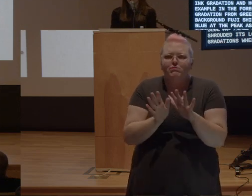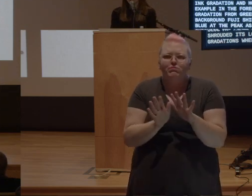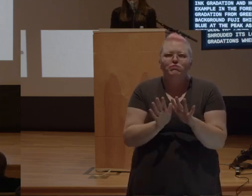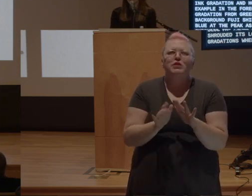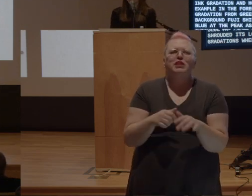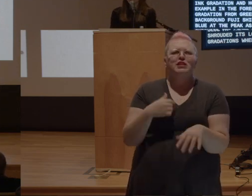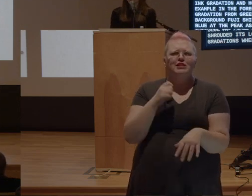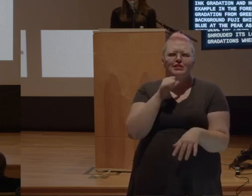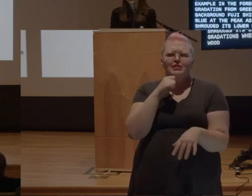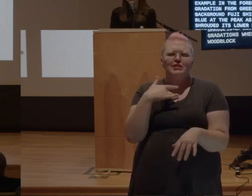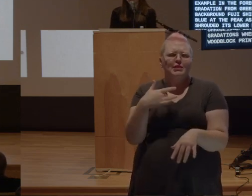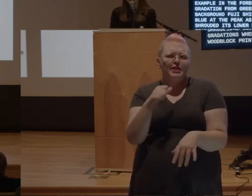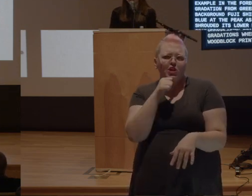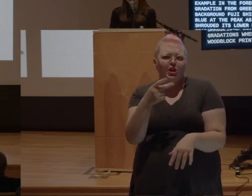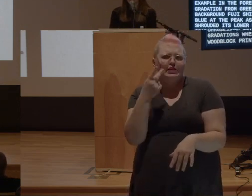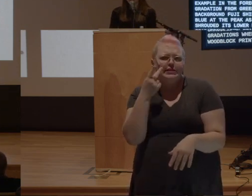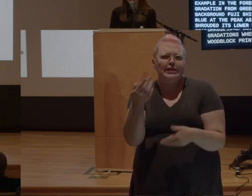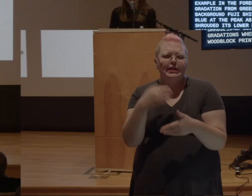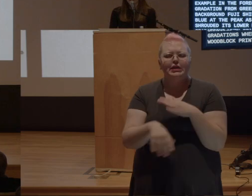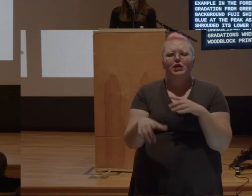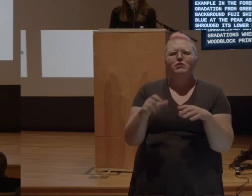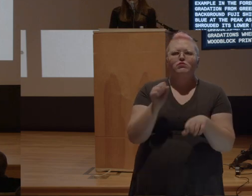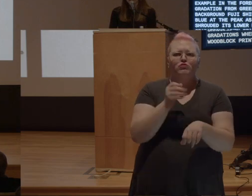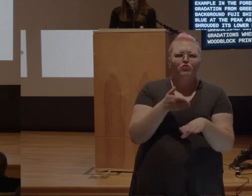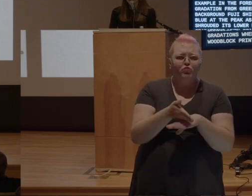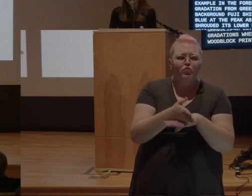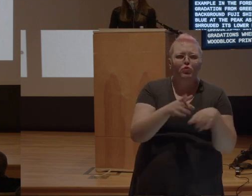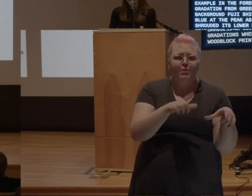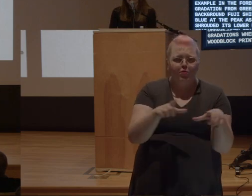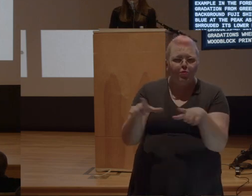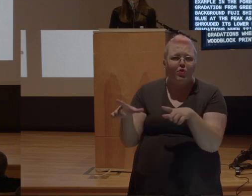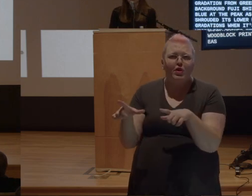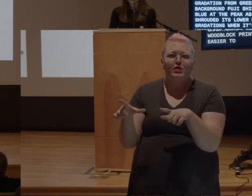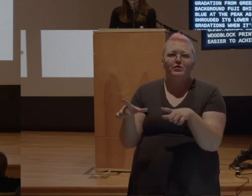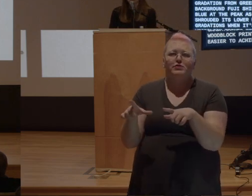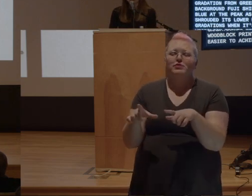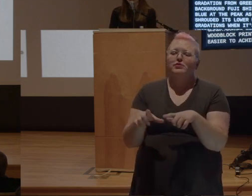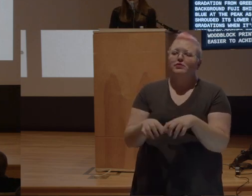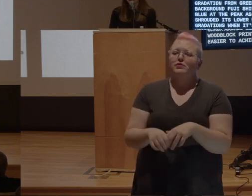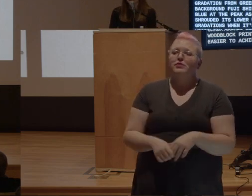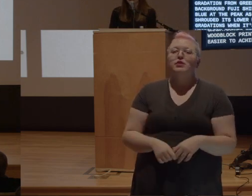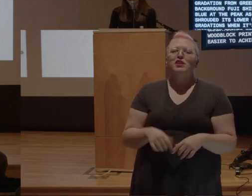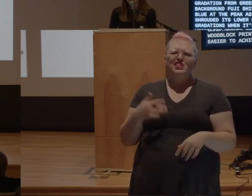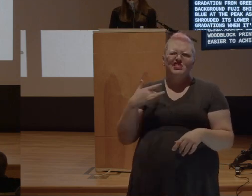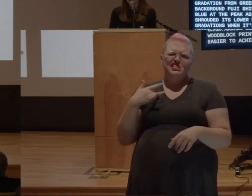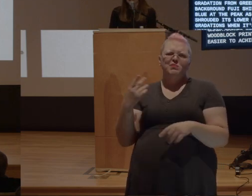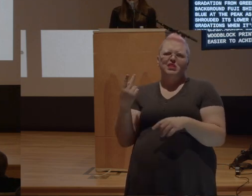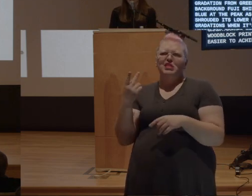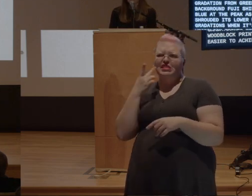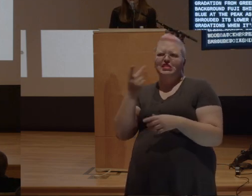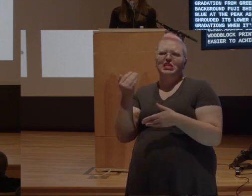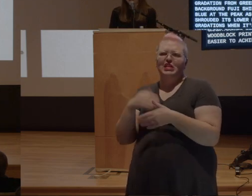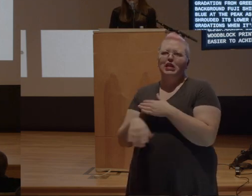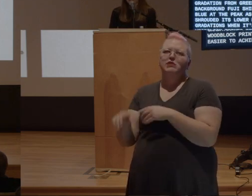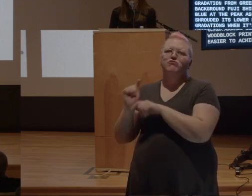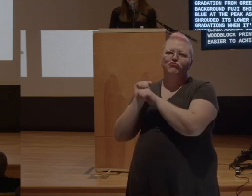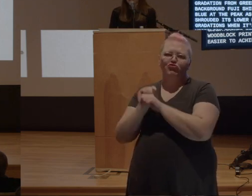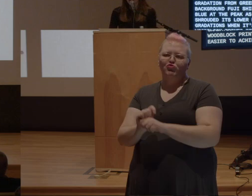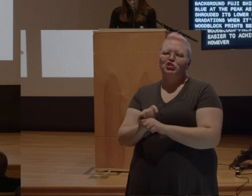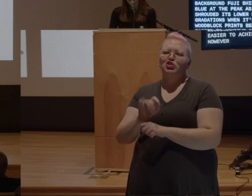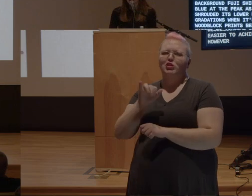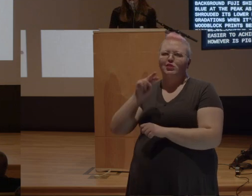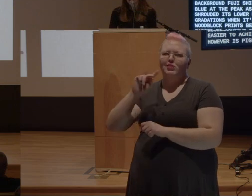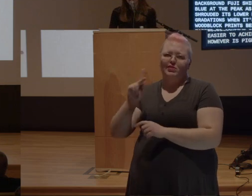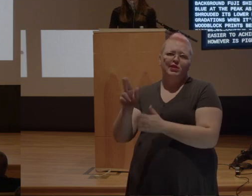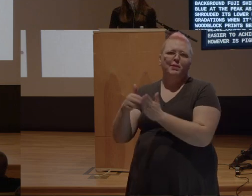associated with woodblock prints before the 19th century, being easier to achieve in traditional ink painting. However, as pigments